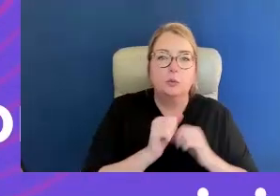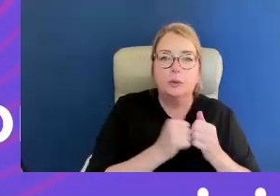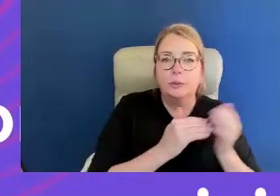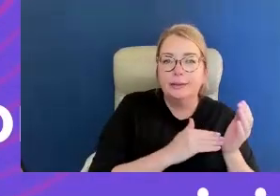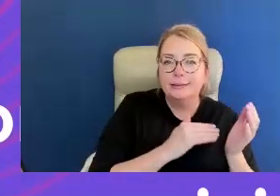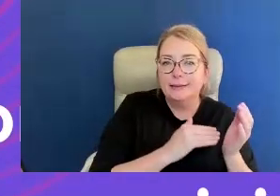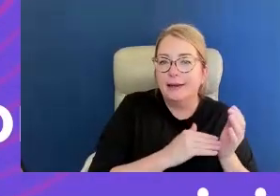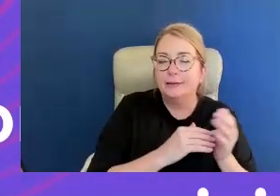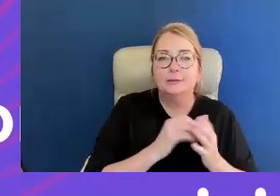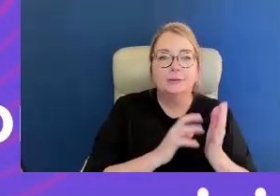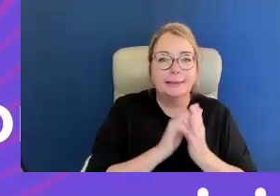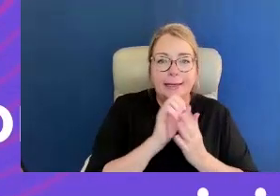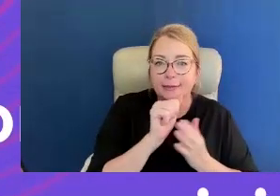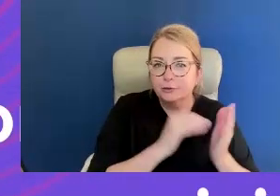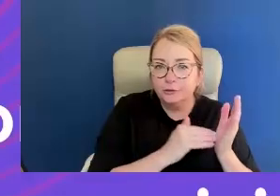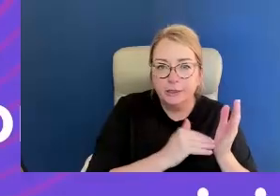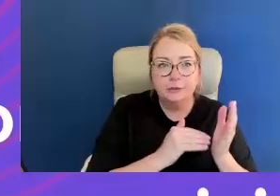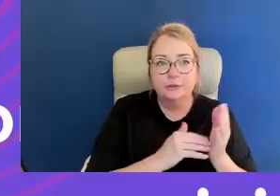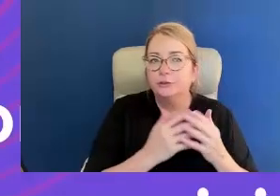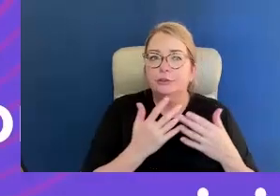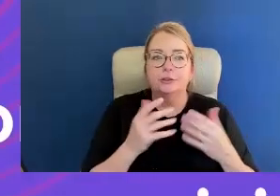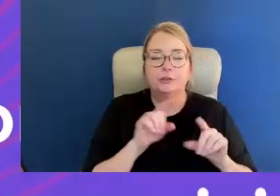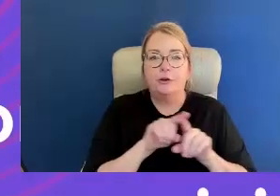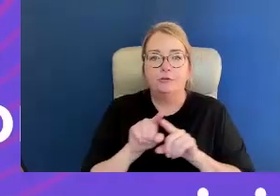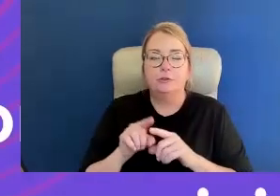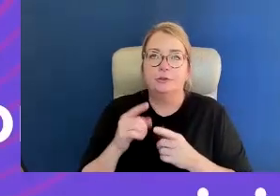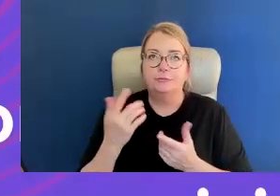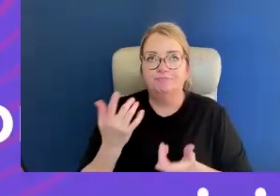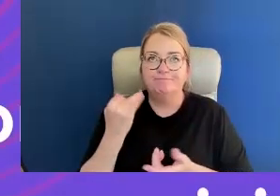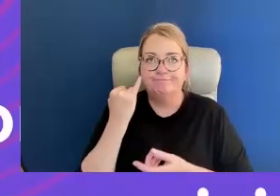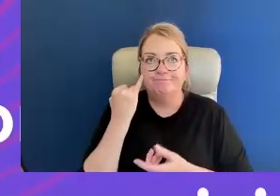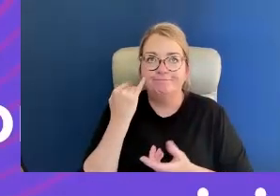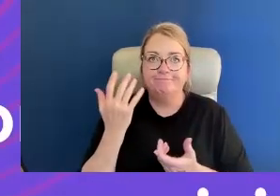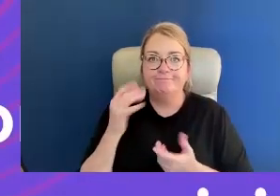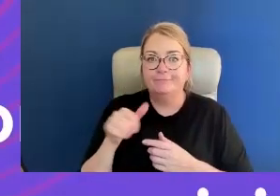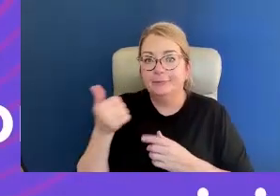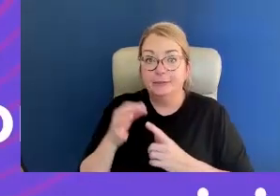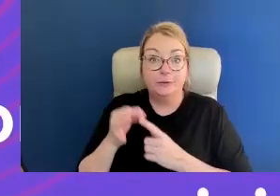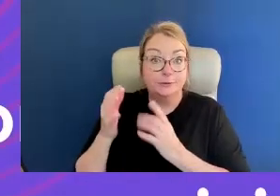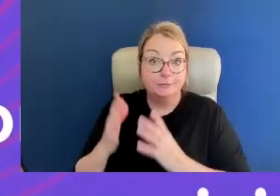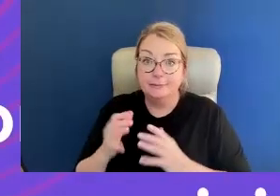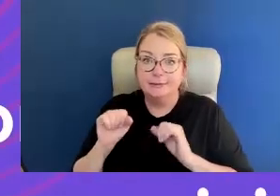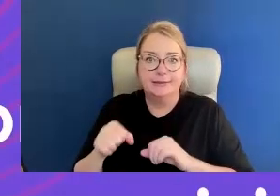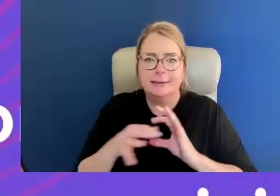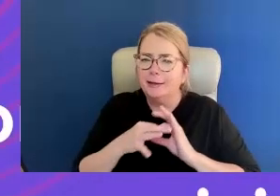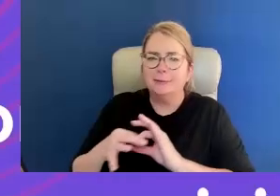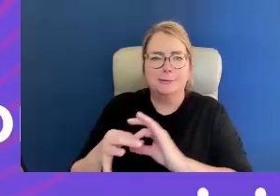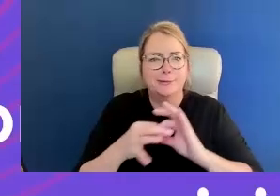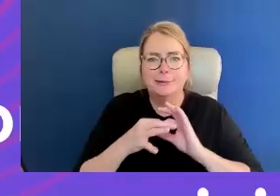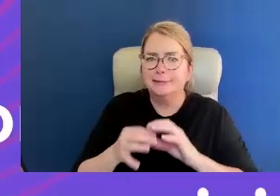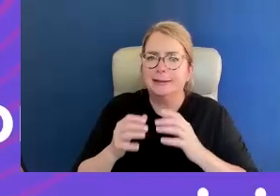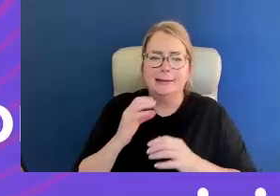an oncologist, and also, let's say, another specialist, they can coordinate all that care for